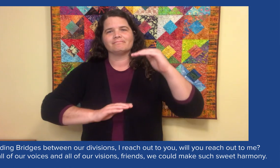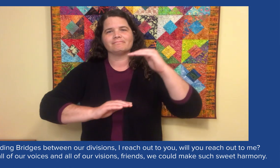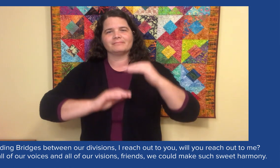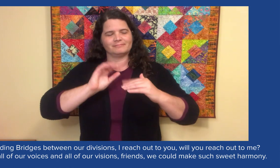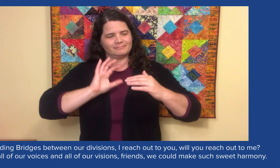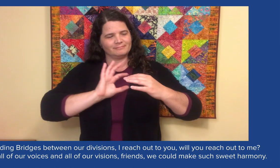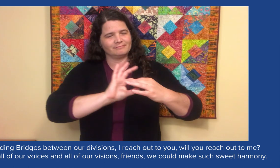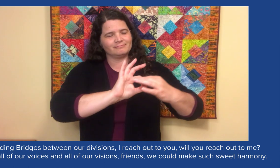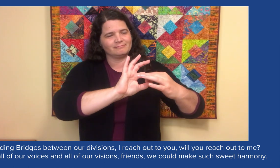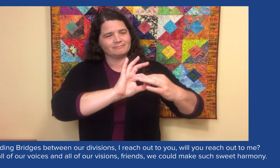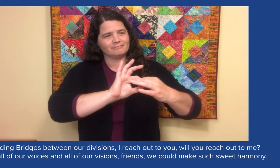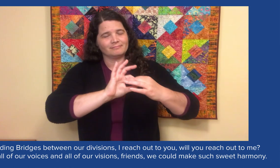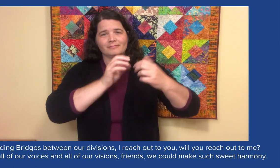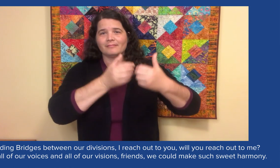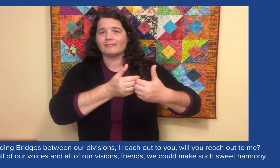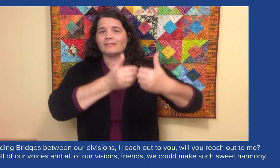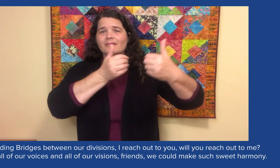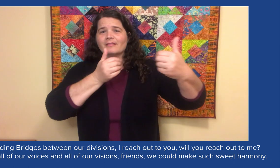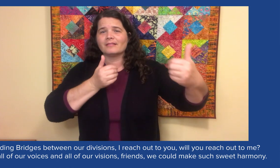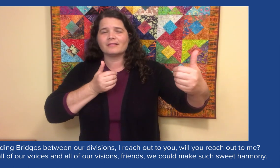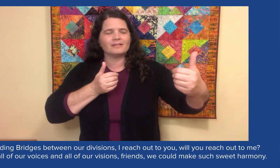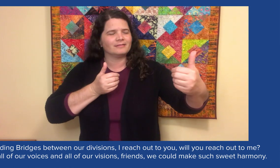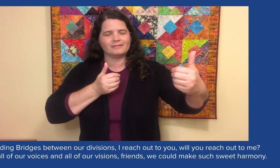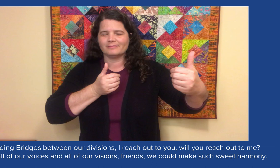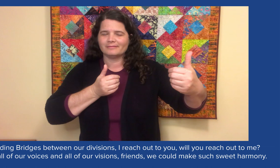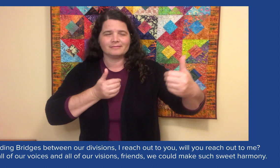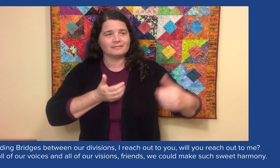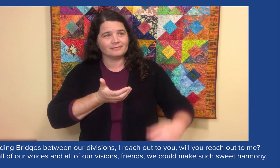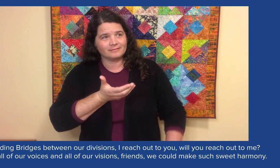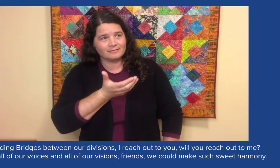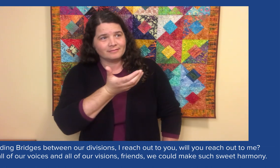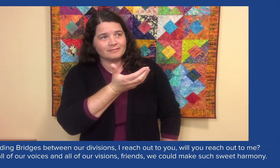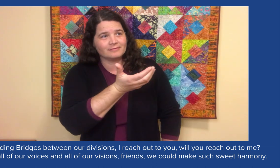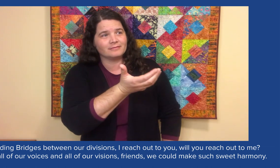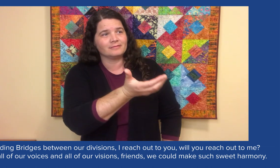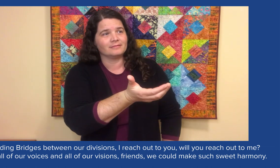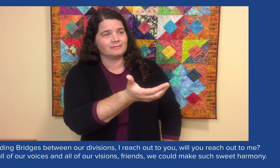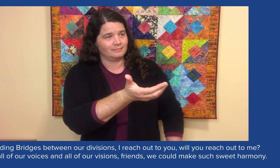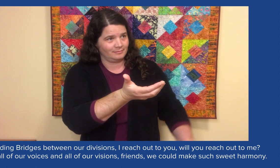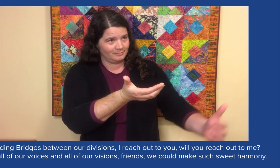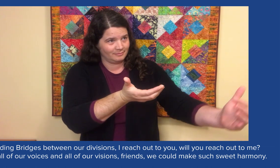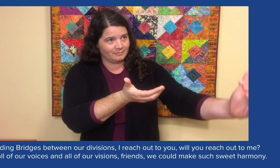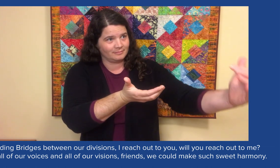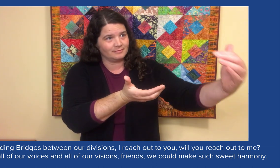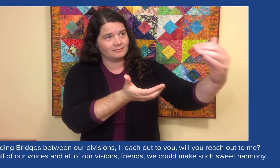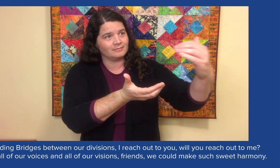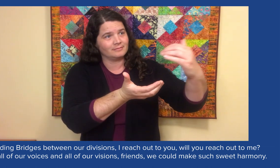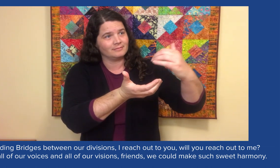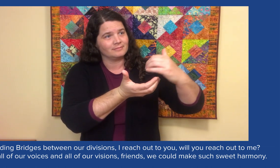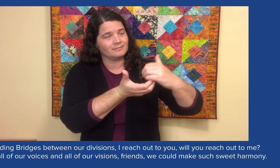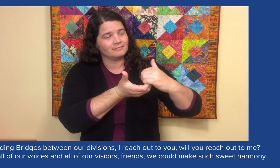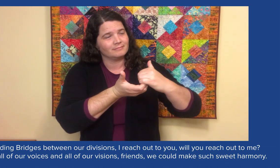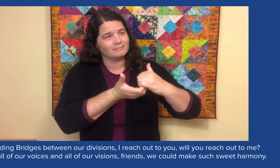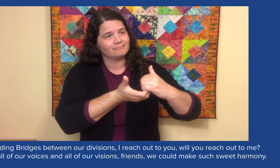Building bridges between our divisions, I reach out to you, will